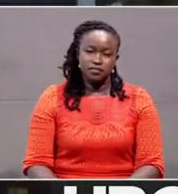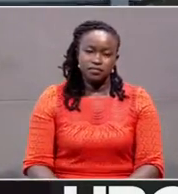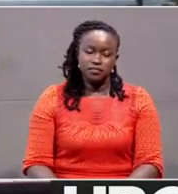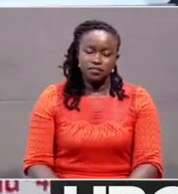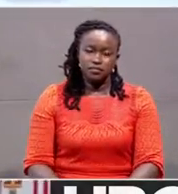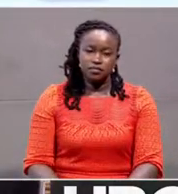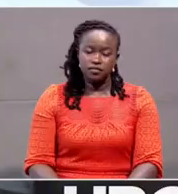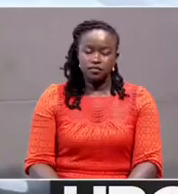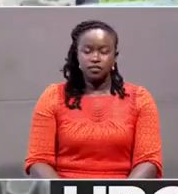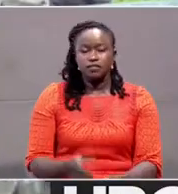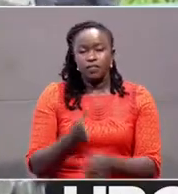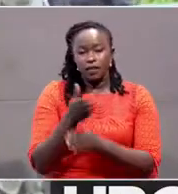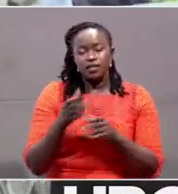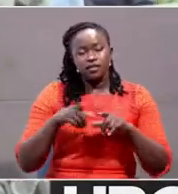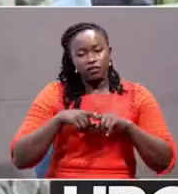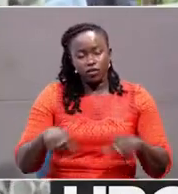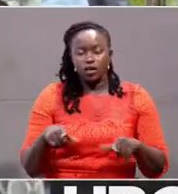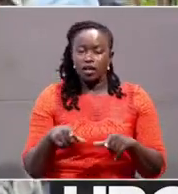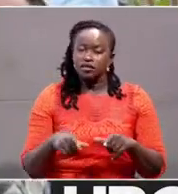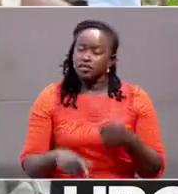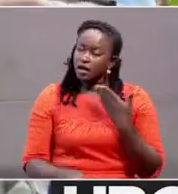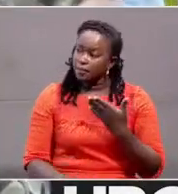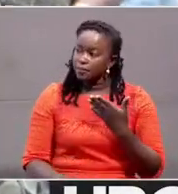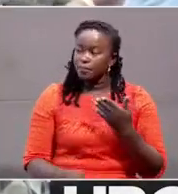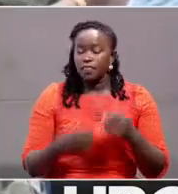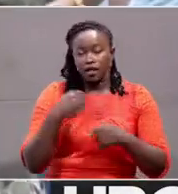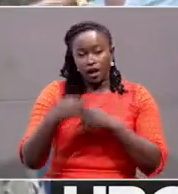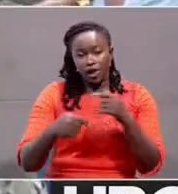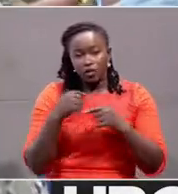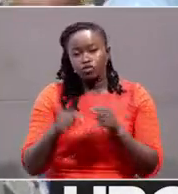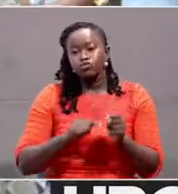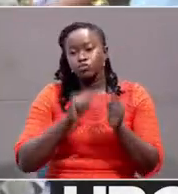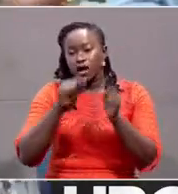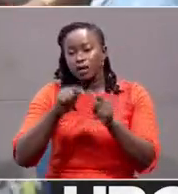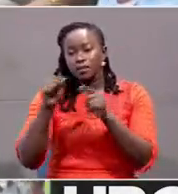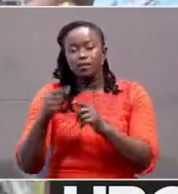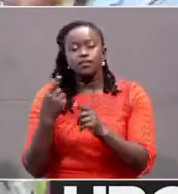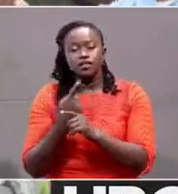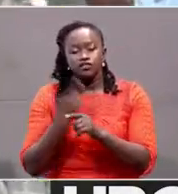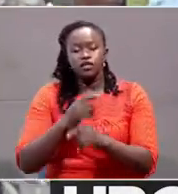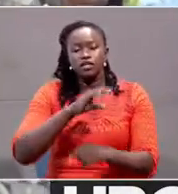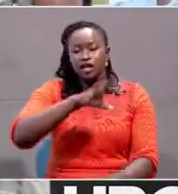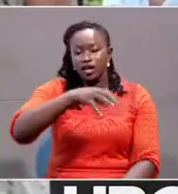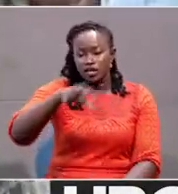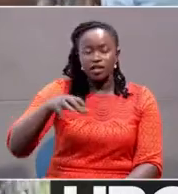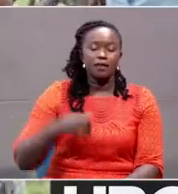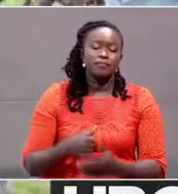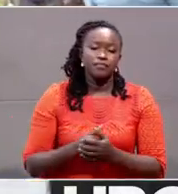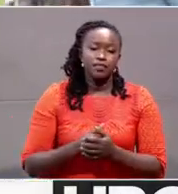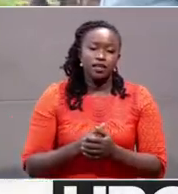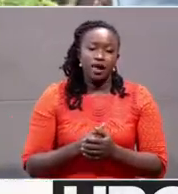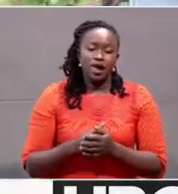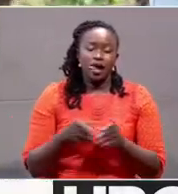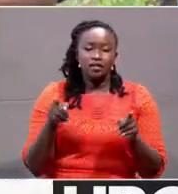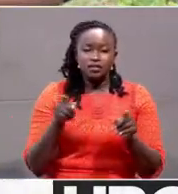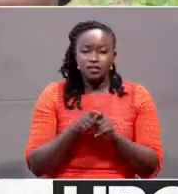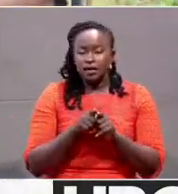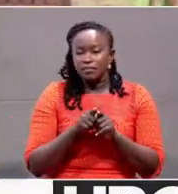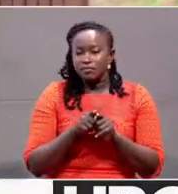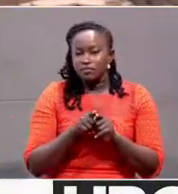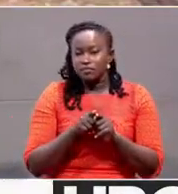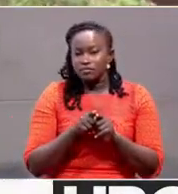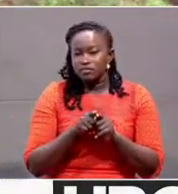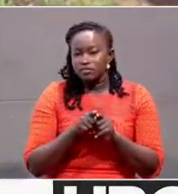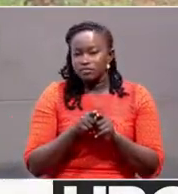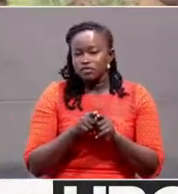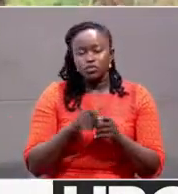The Minister for Lands, Judith Nabakoba, continues combing different parts of the country to mediate into pending and forceful land evictions.